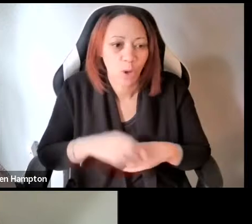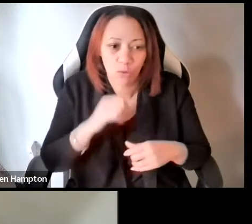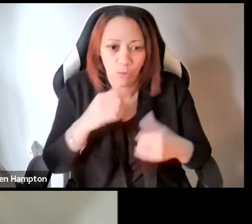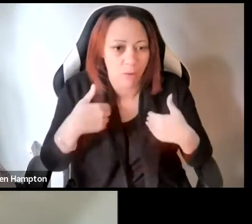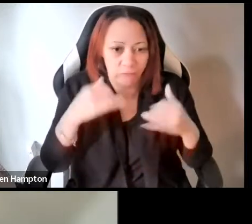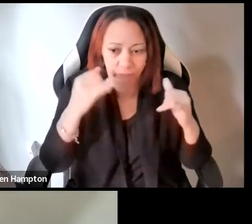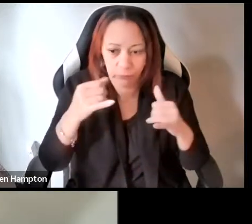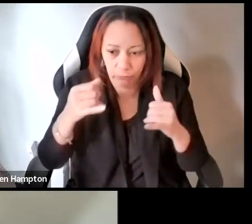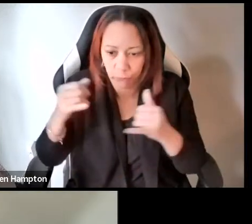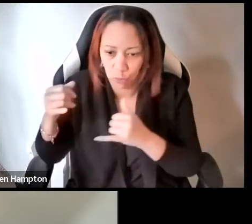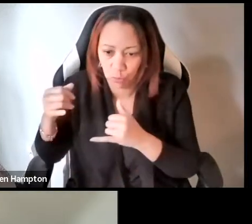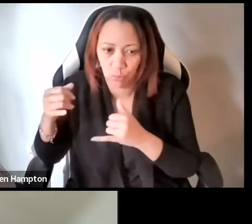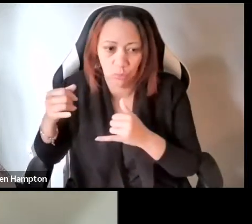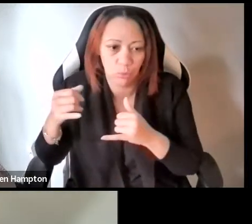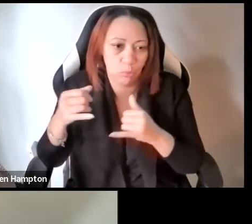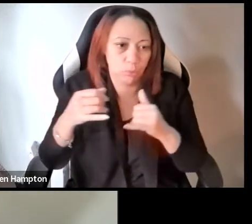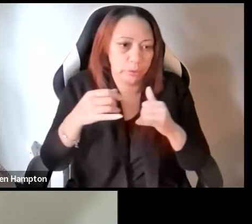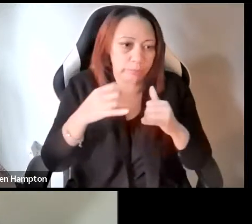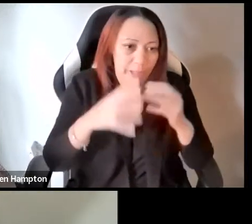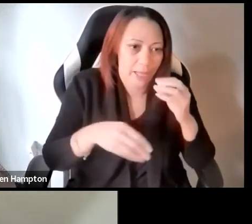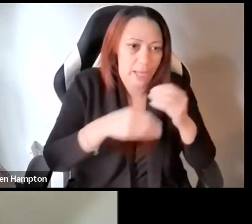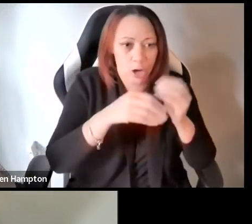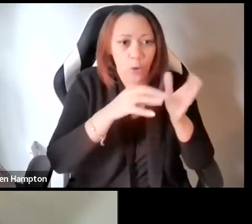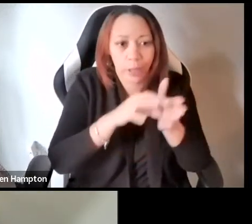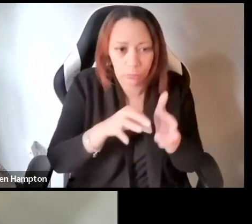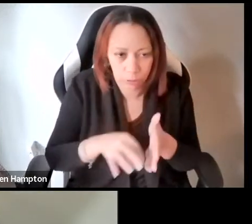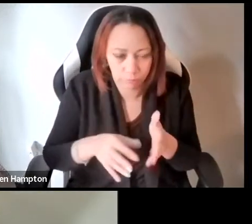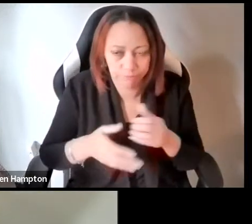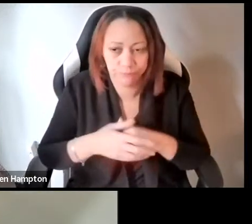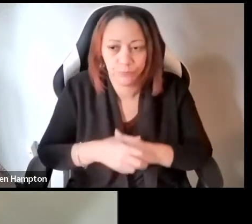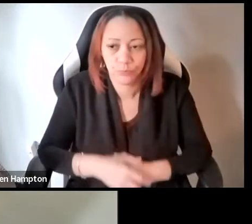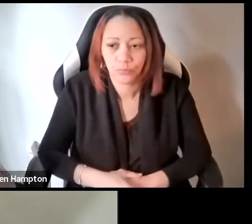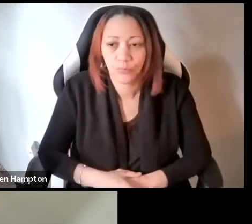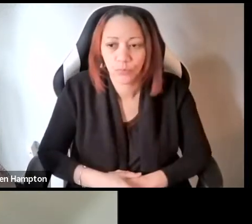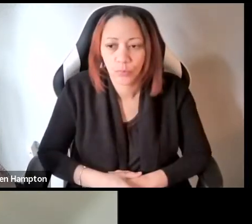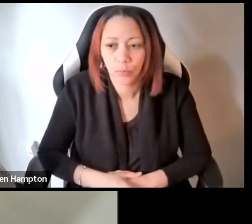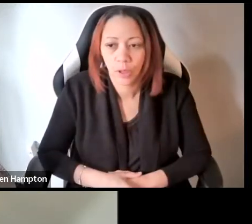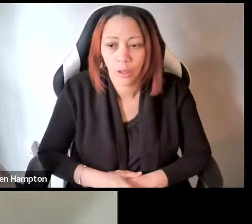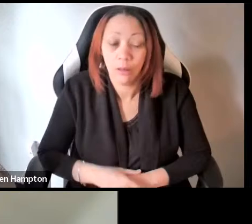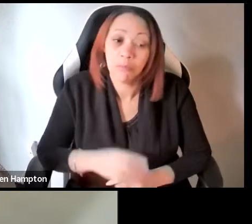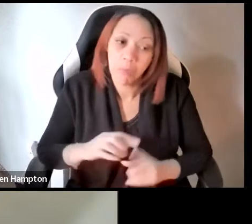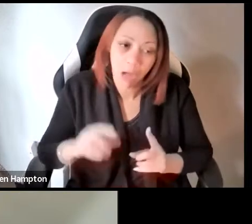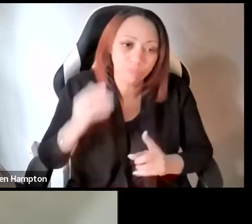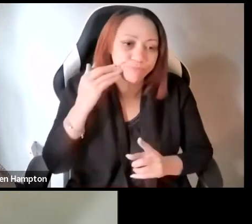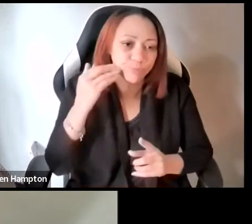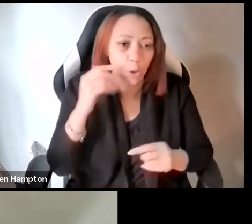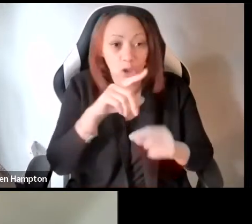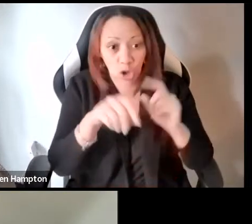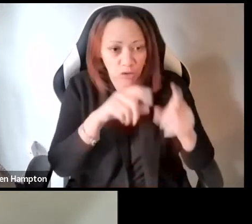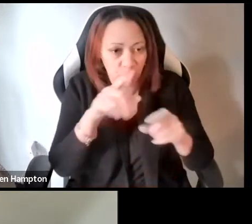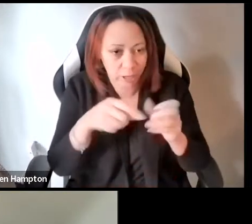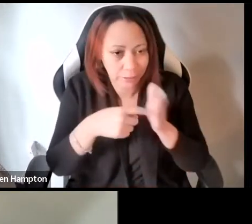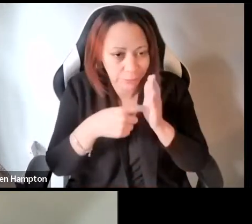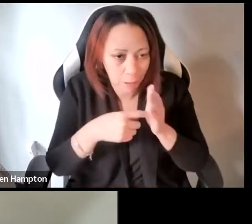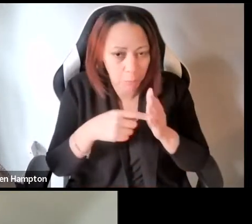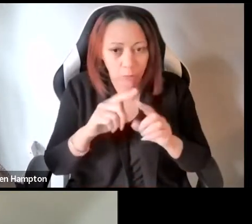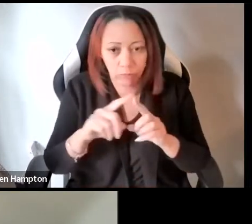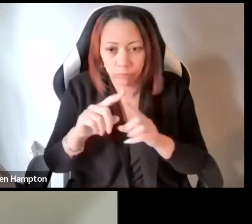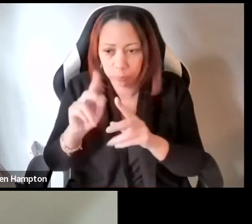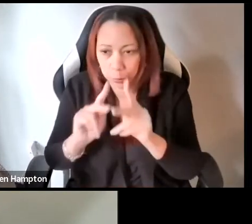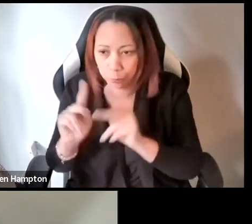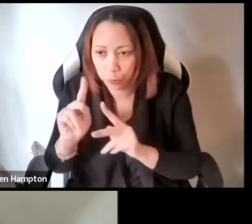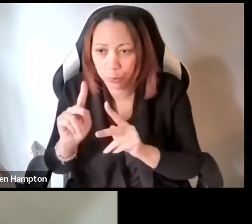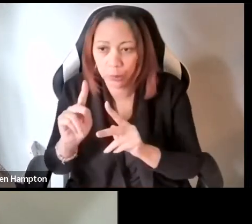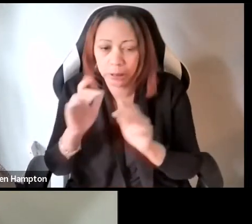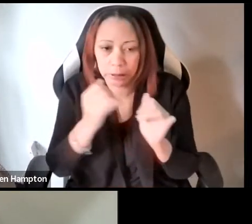individual counted, but there, as it is a survey, it's a sample of the people in the in